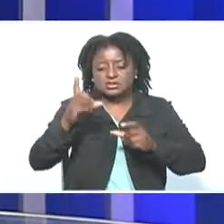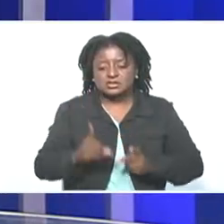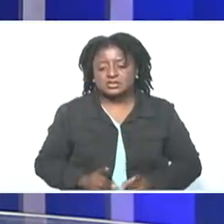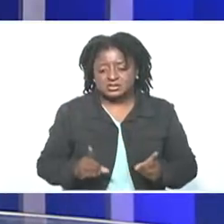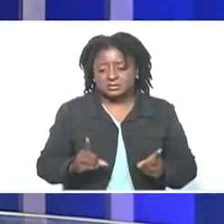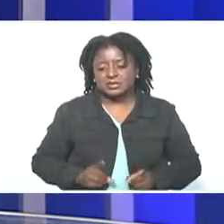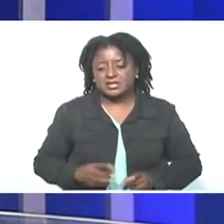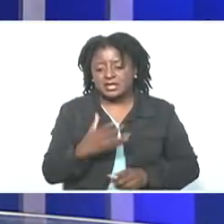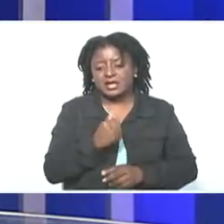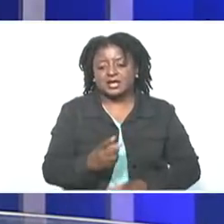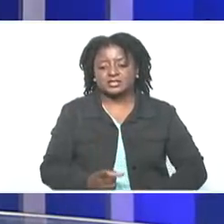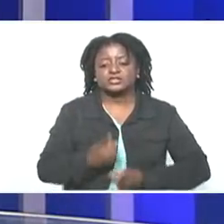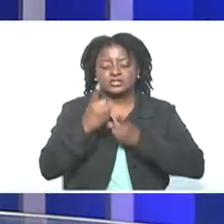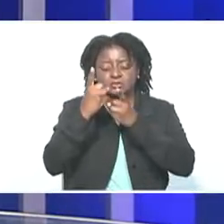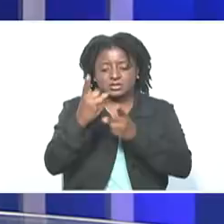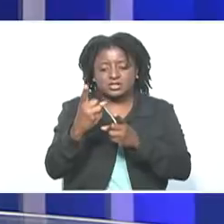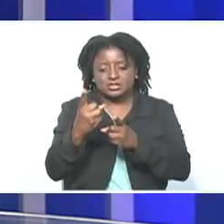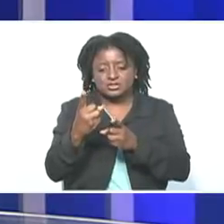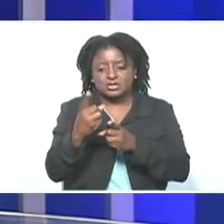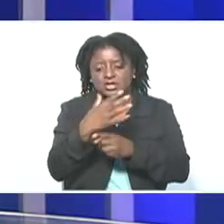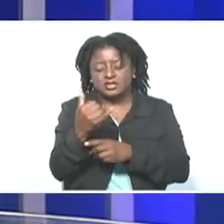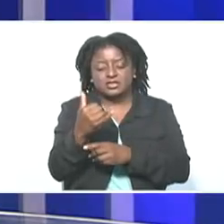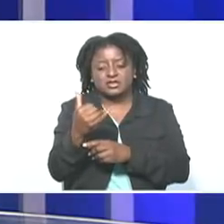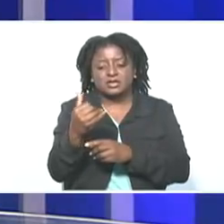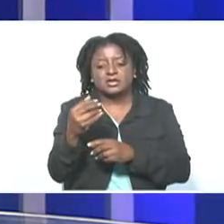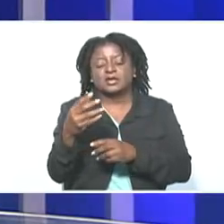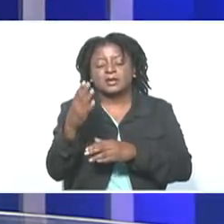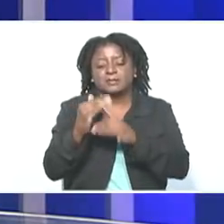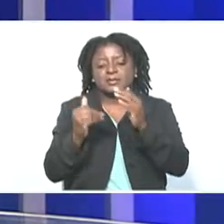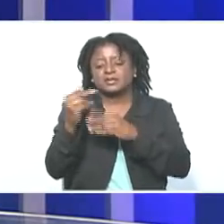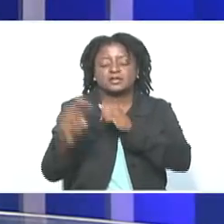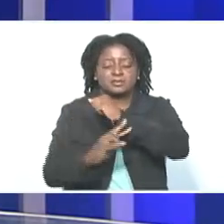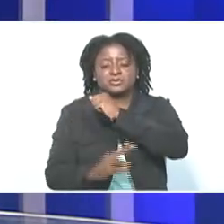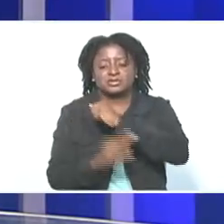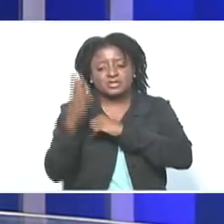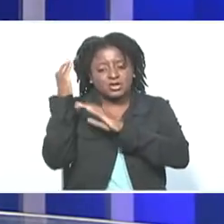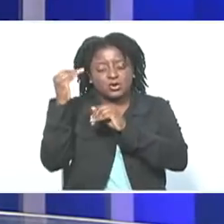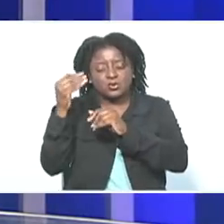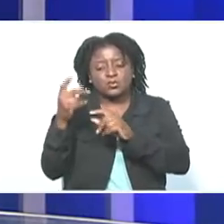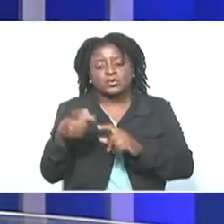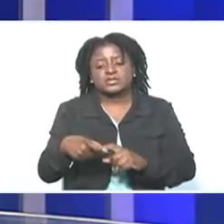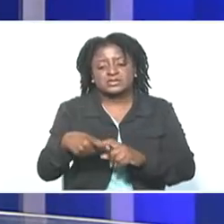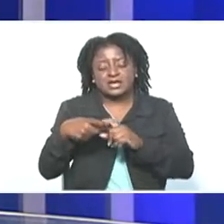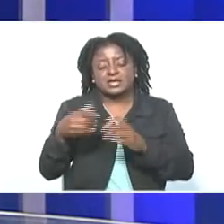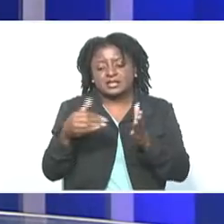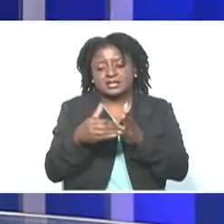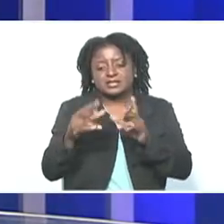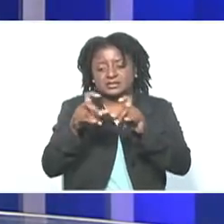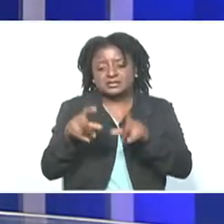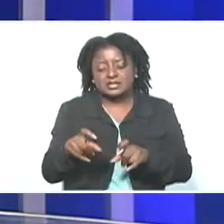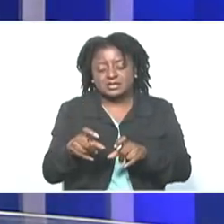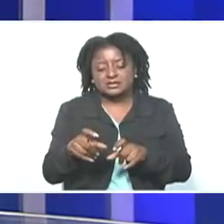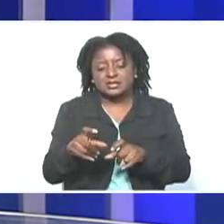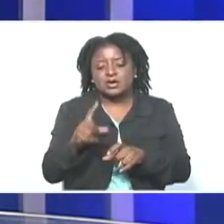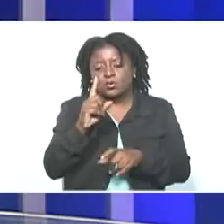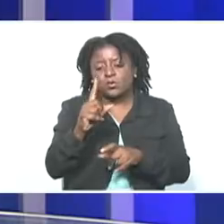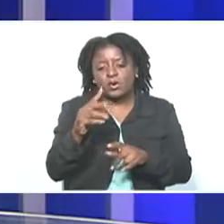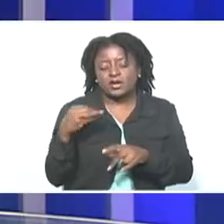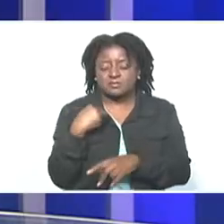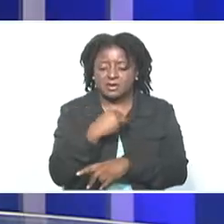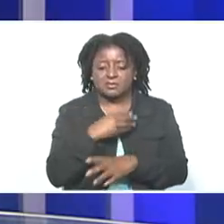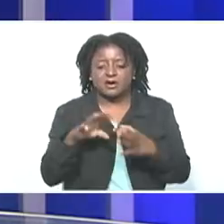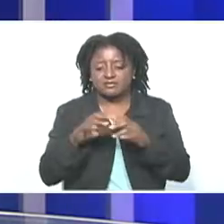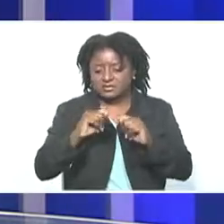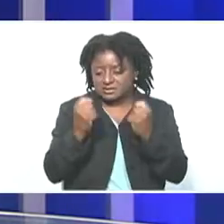competition, building a bridge design they hoped would stand the rigorous tests. One member of the winning team will be provided a summer internship with